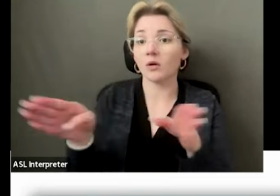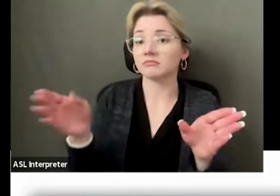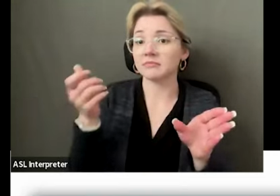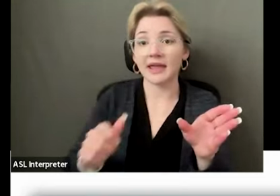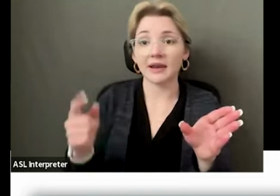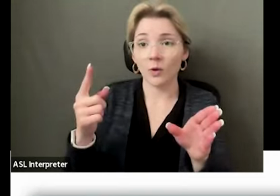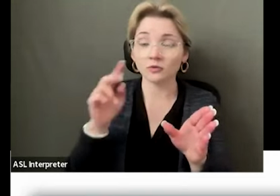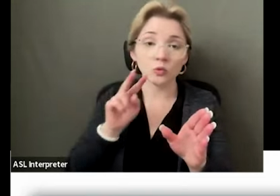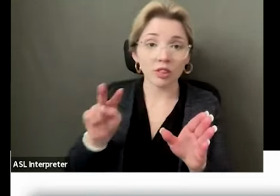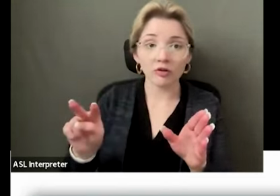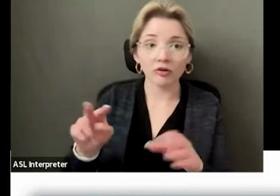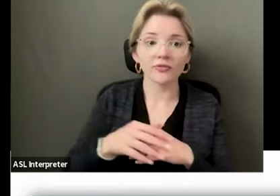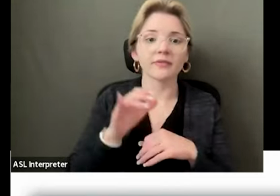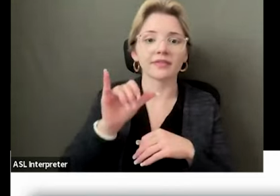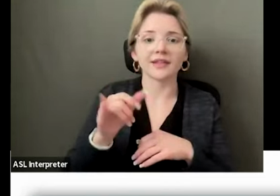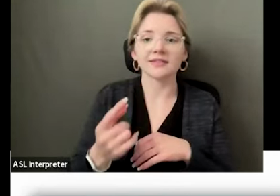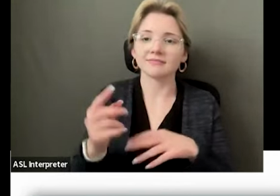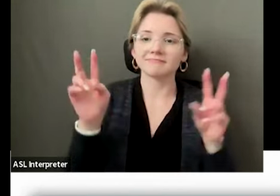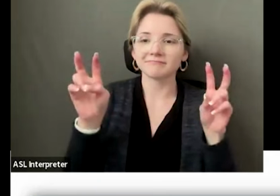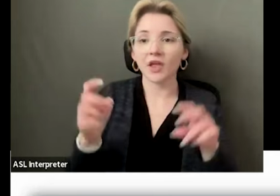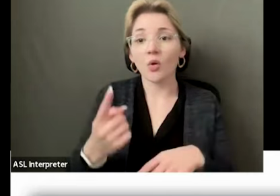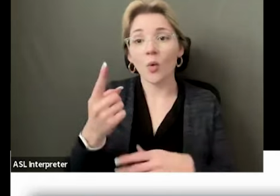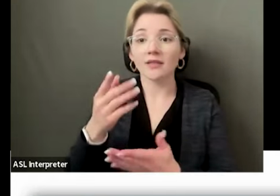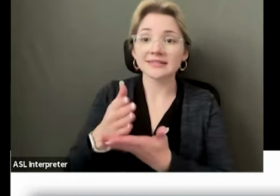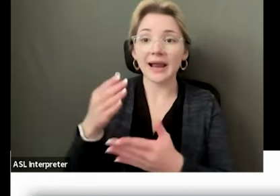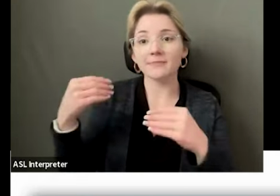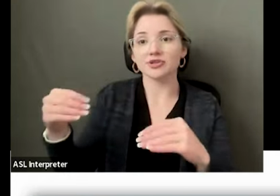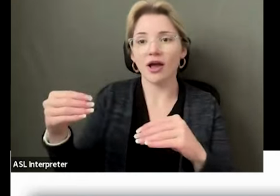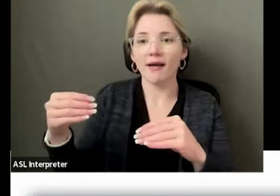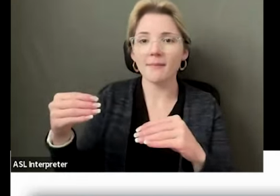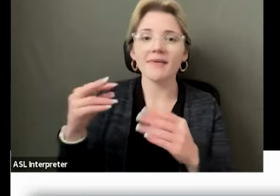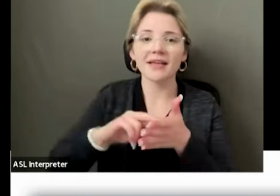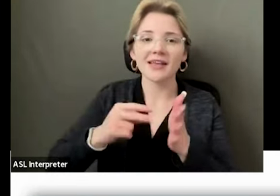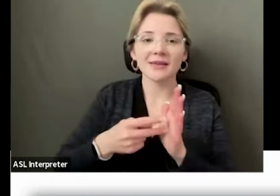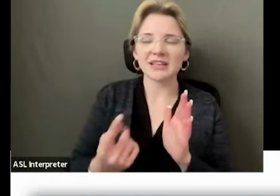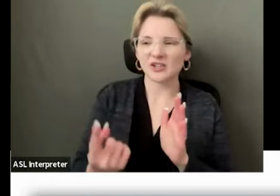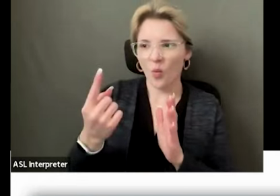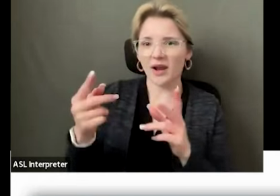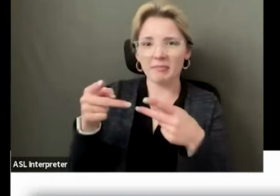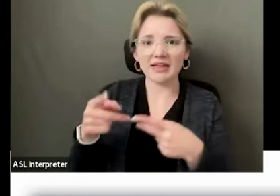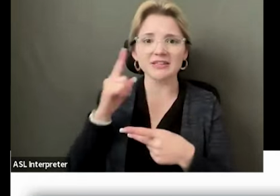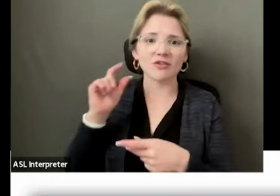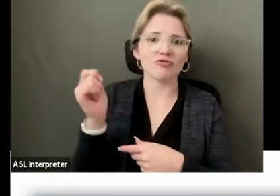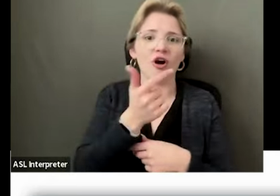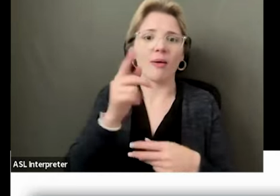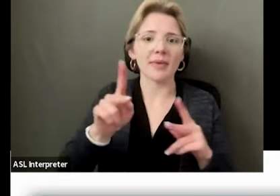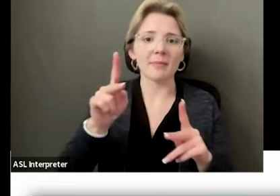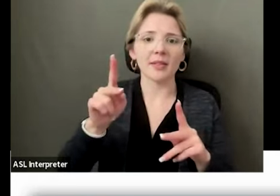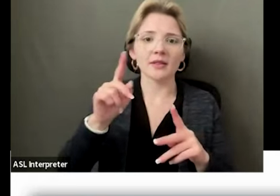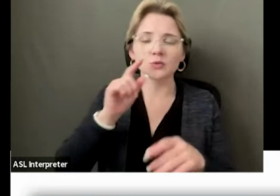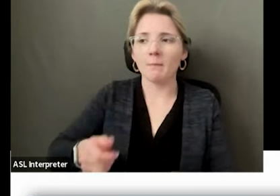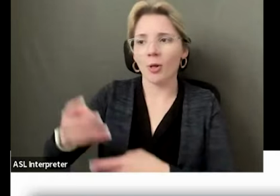as a one-stop shop for everyone to use to include survivors. So there are national and local resources